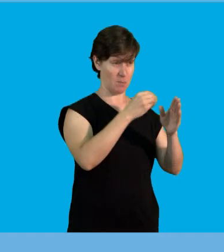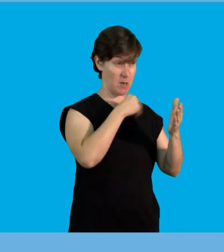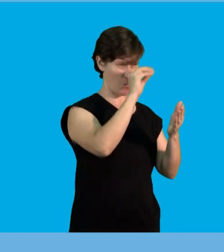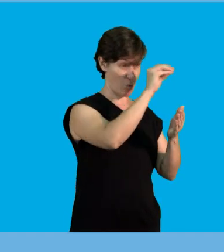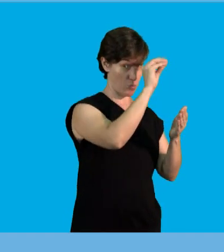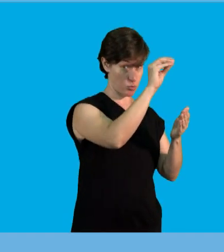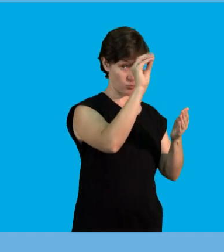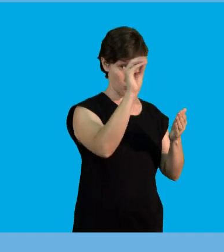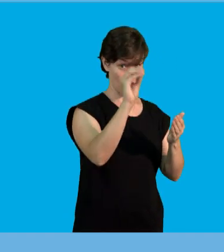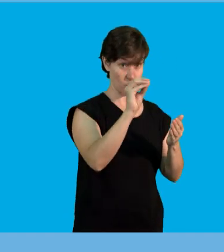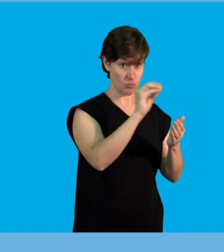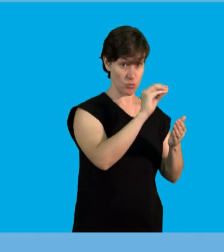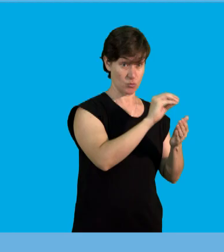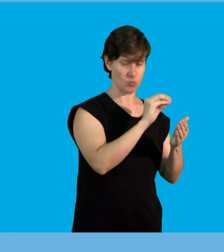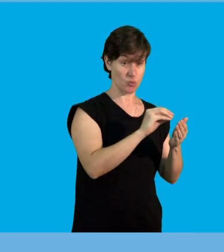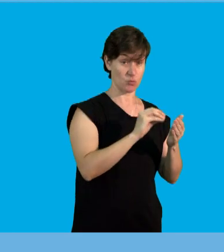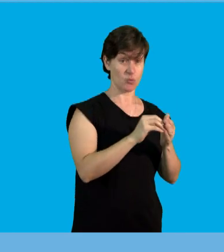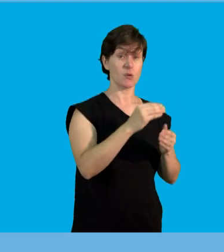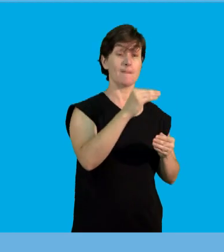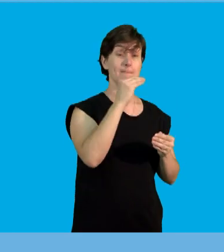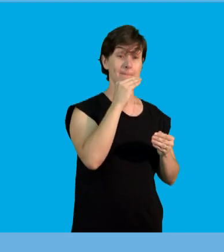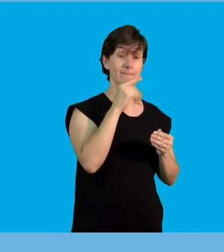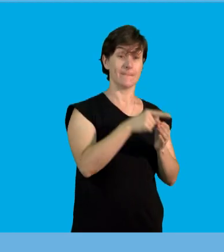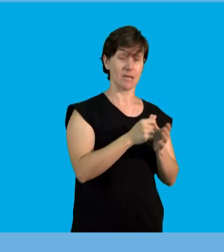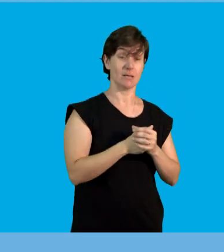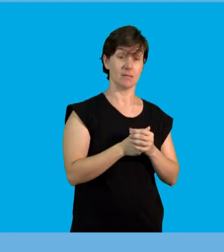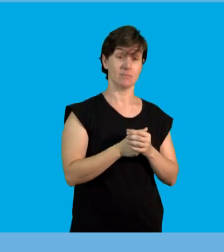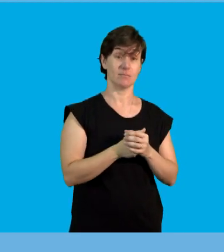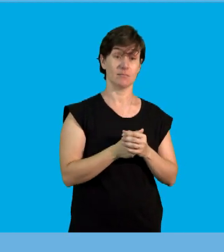equals a less current.